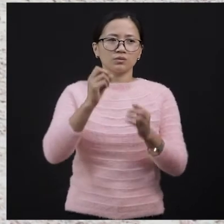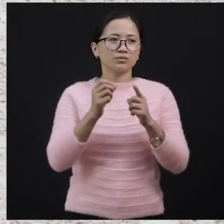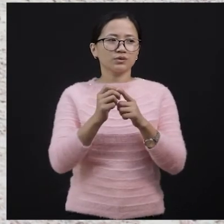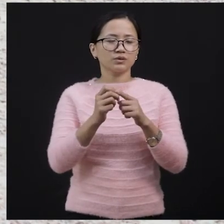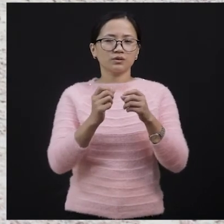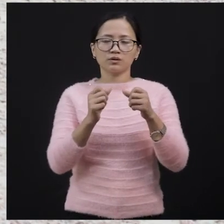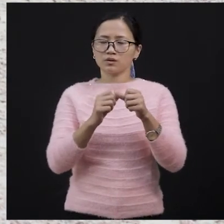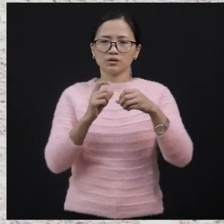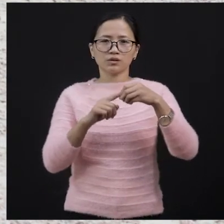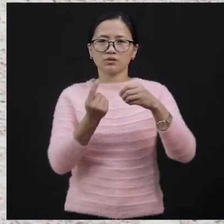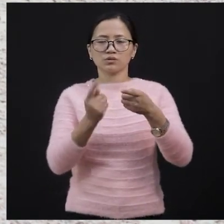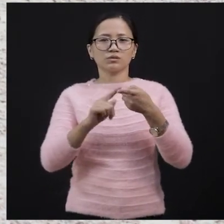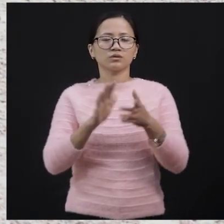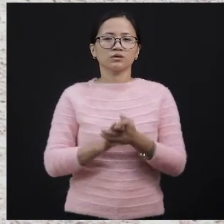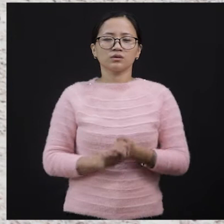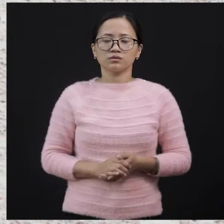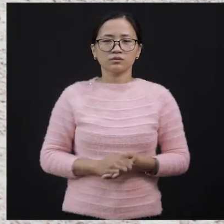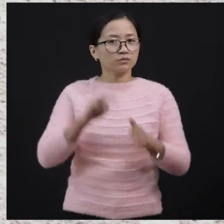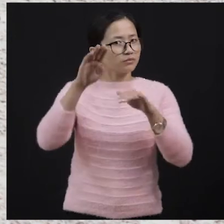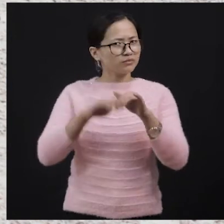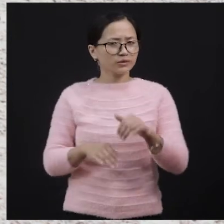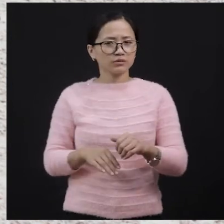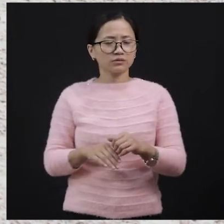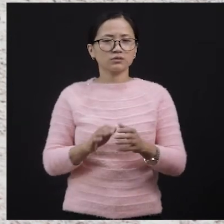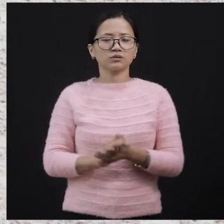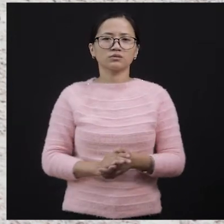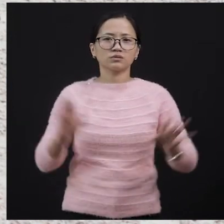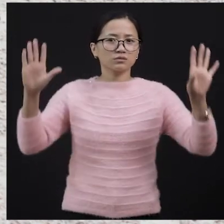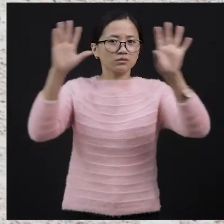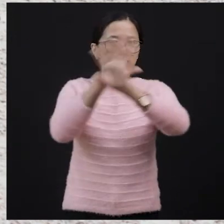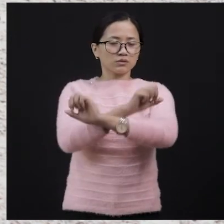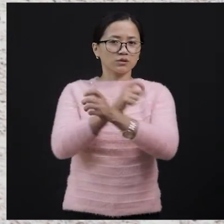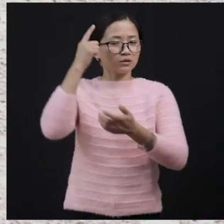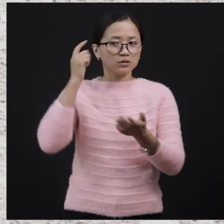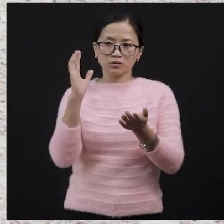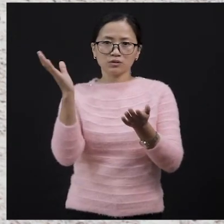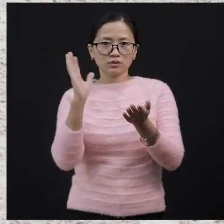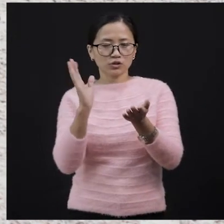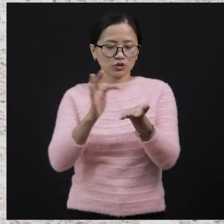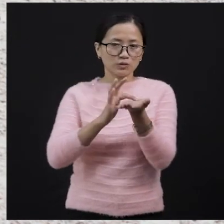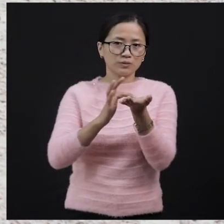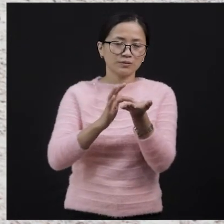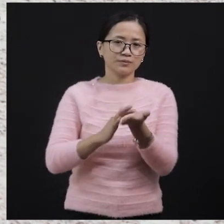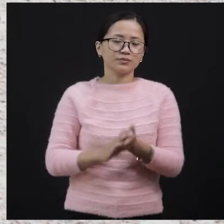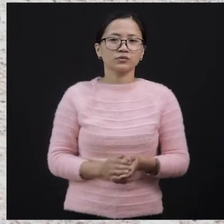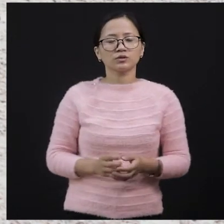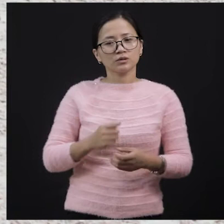object, then the dark shadow is formed. Okay, now let me repeat it.